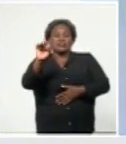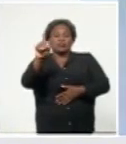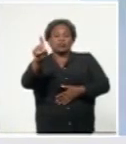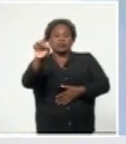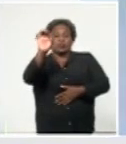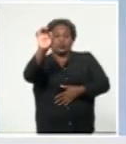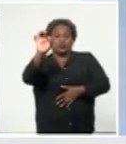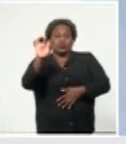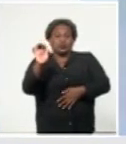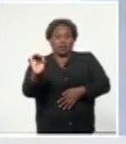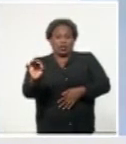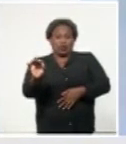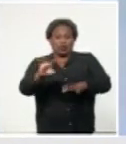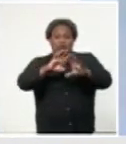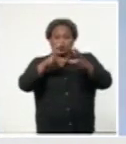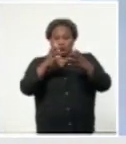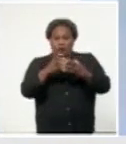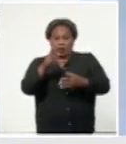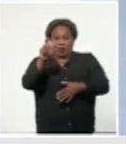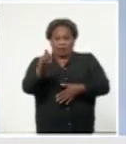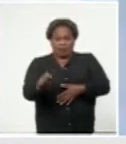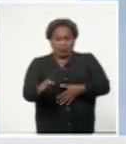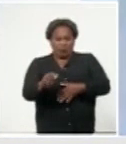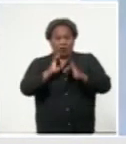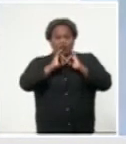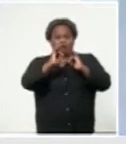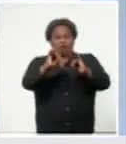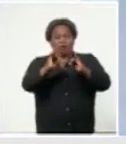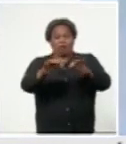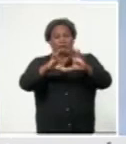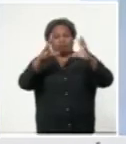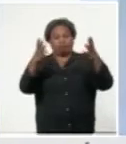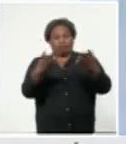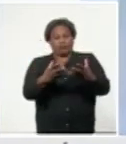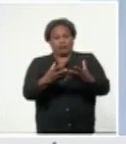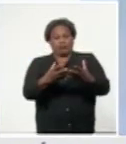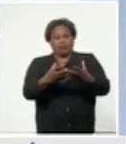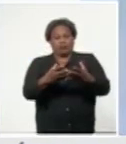109,811 new cases of COVID-19, accounting for